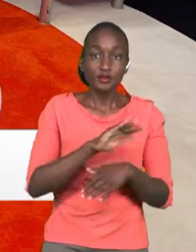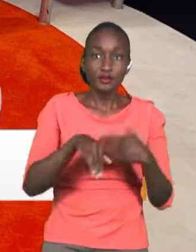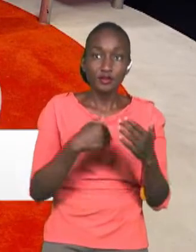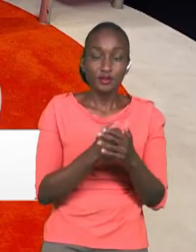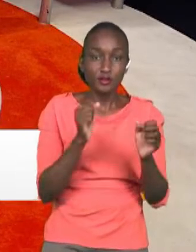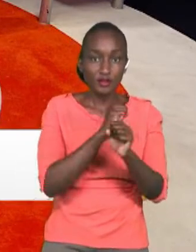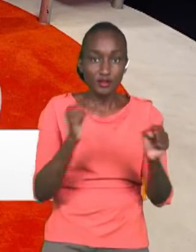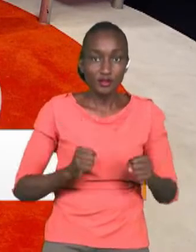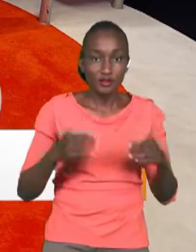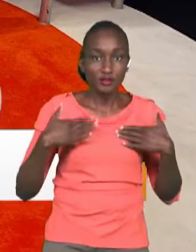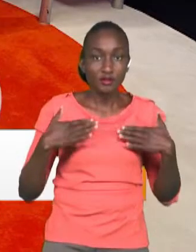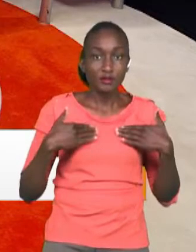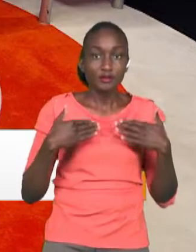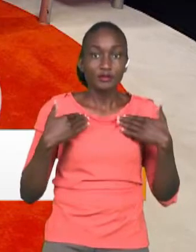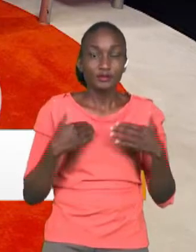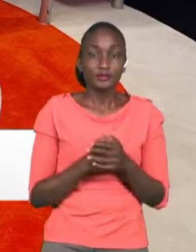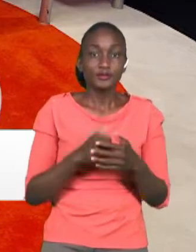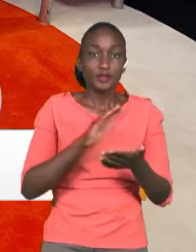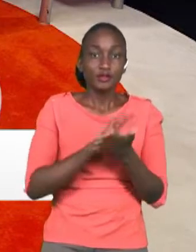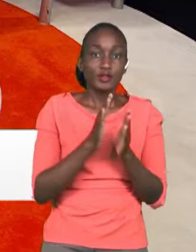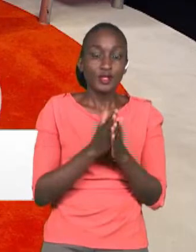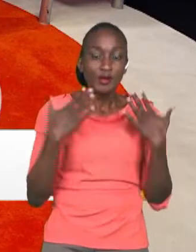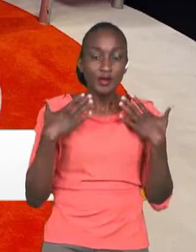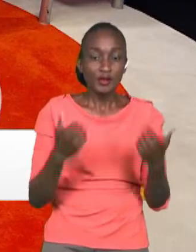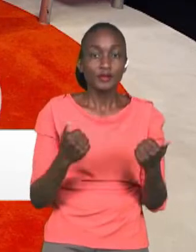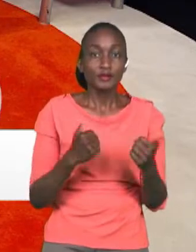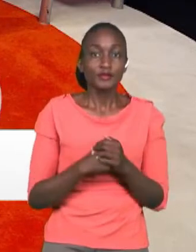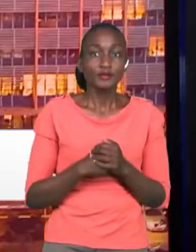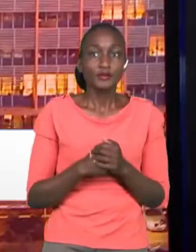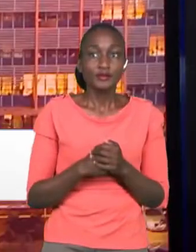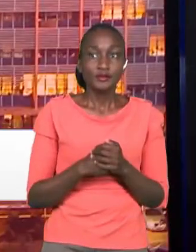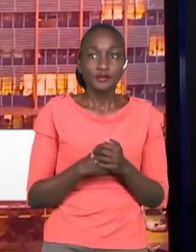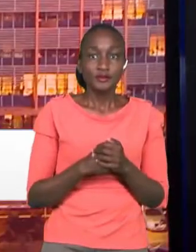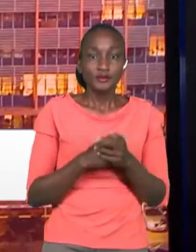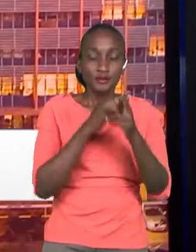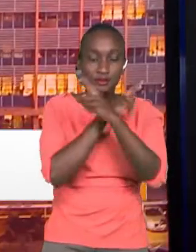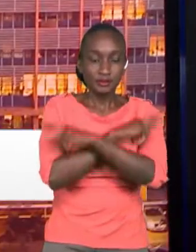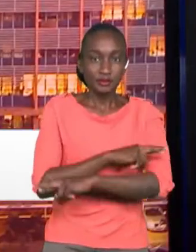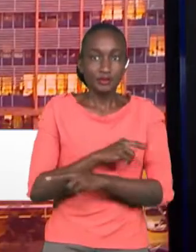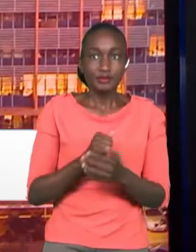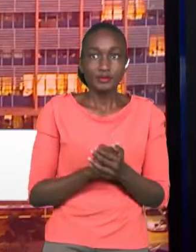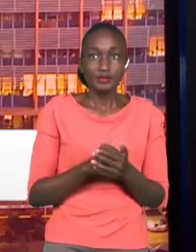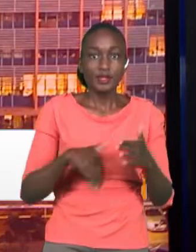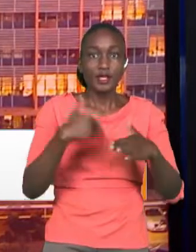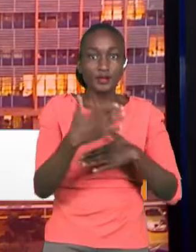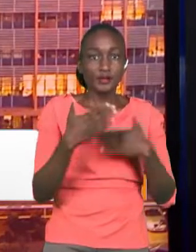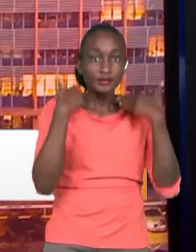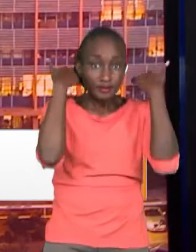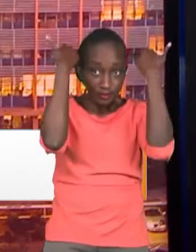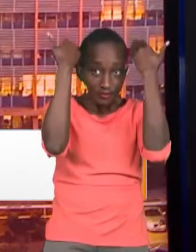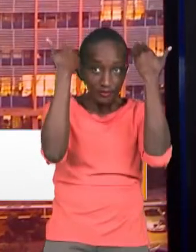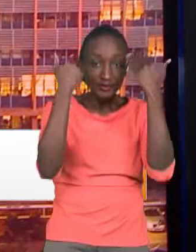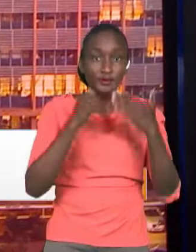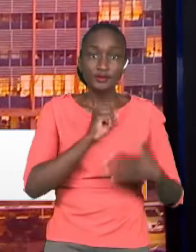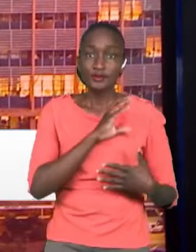systems of the body. So you become healthy, relaxed, and you are away from the stress, depression,